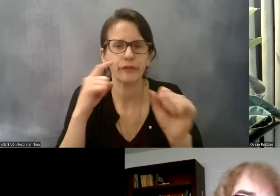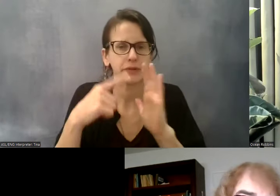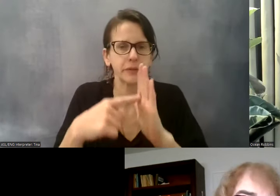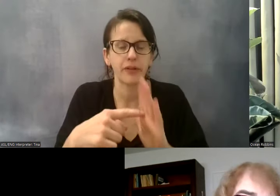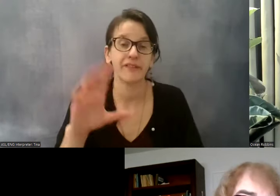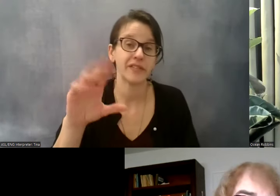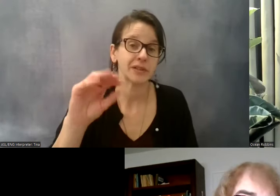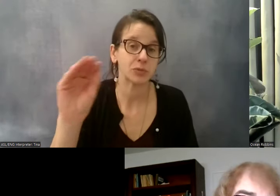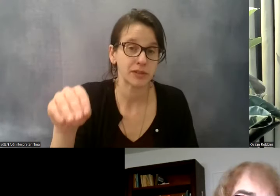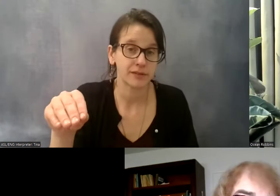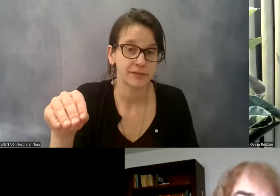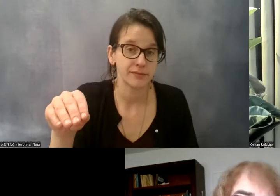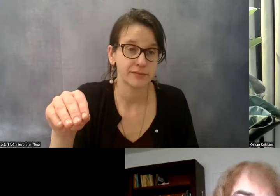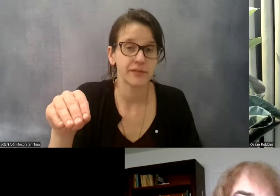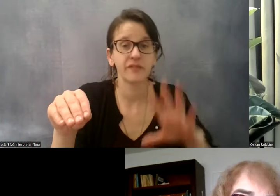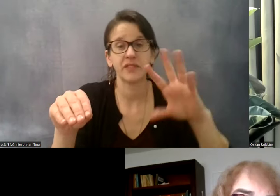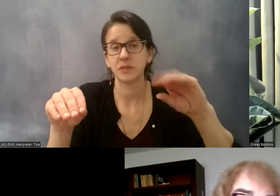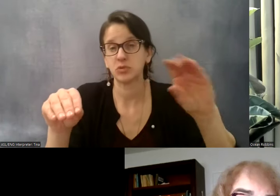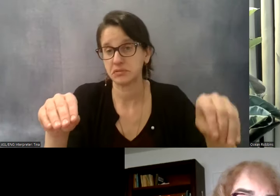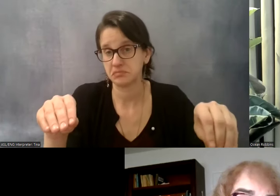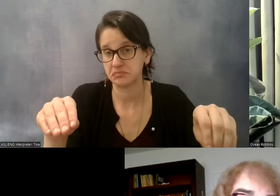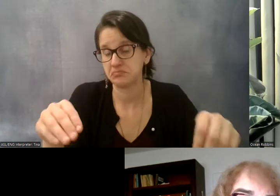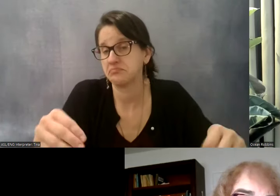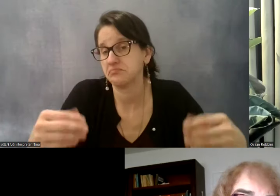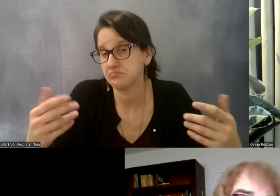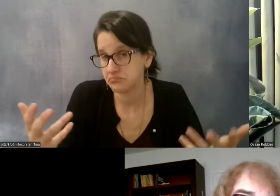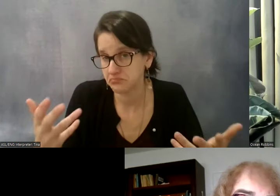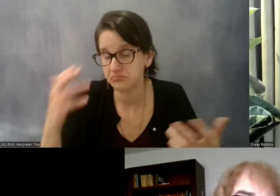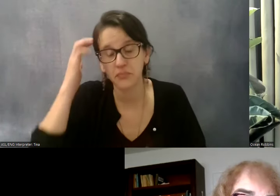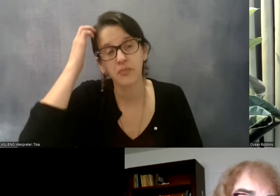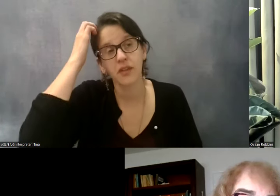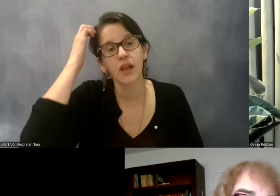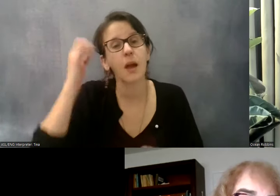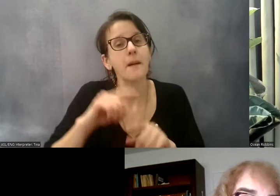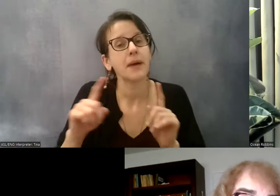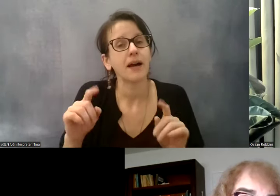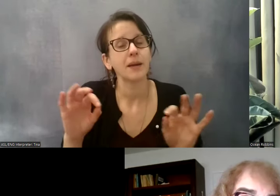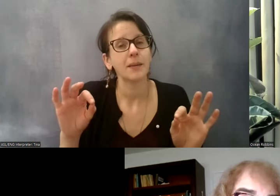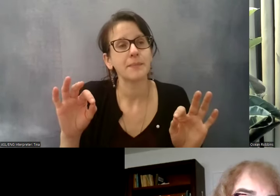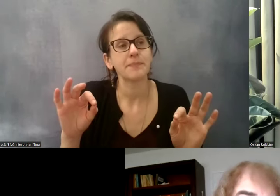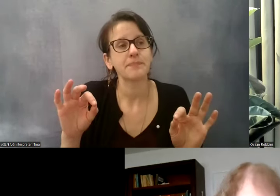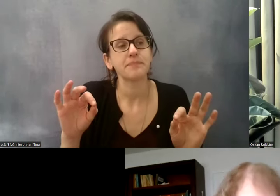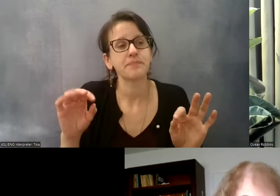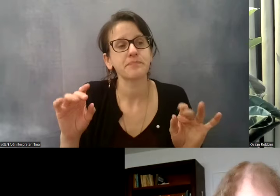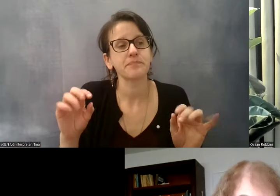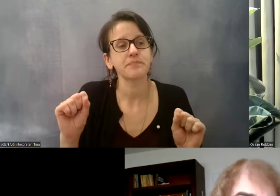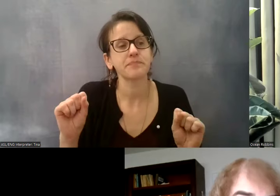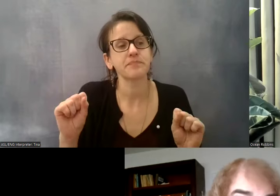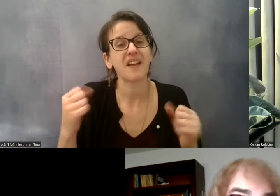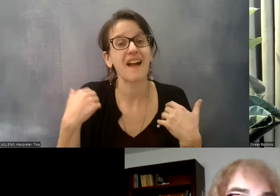but you really need to take advantage of the opportunity